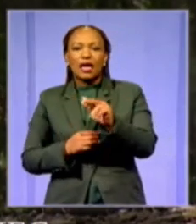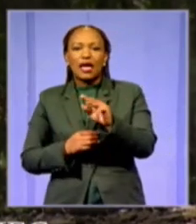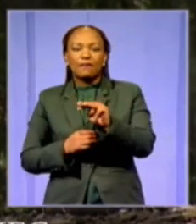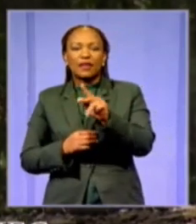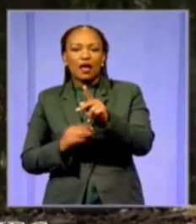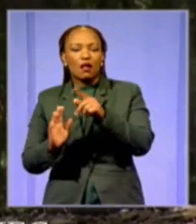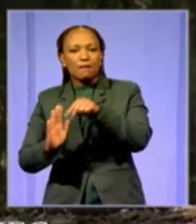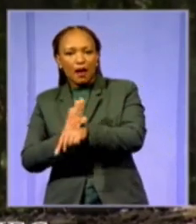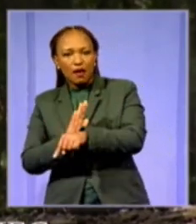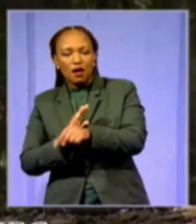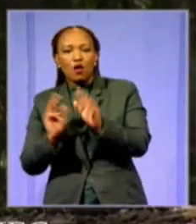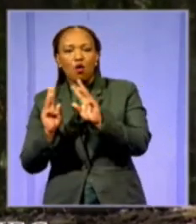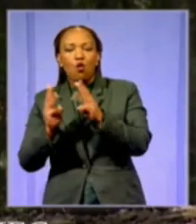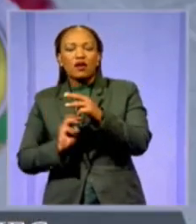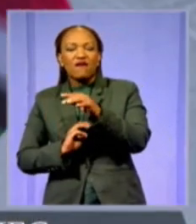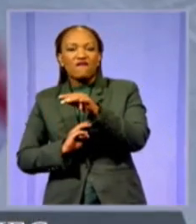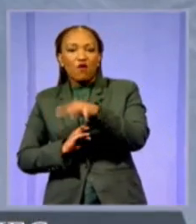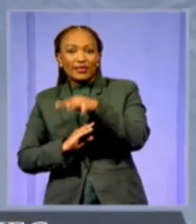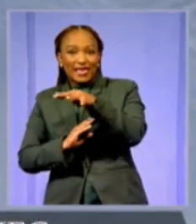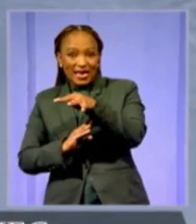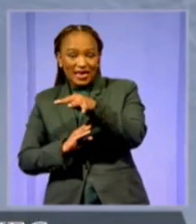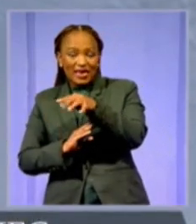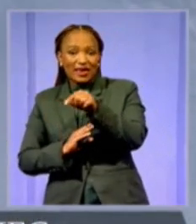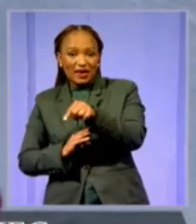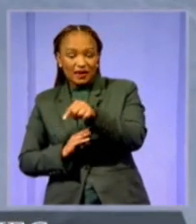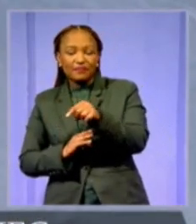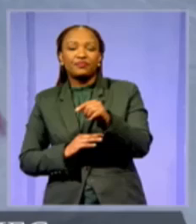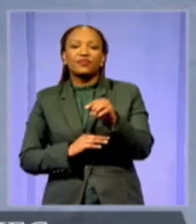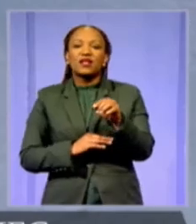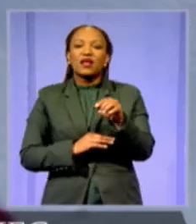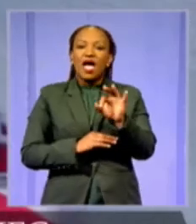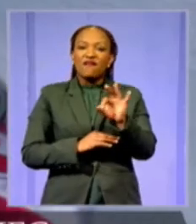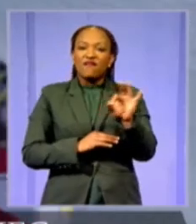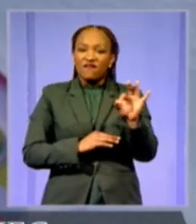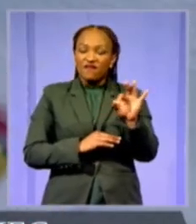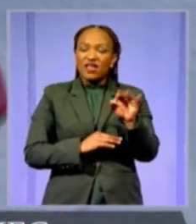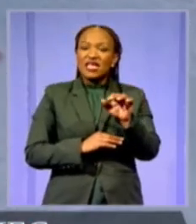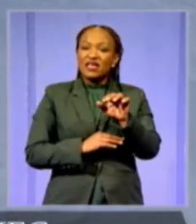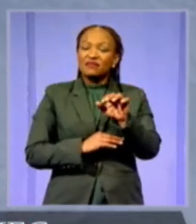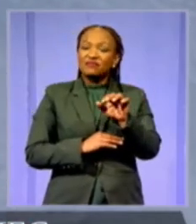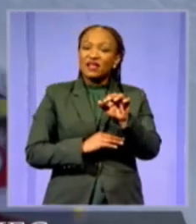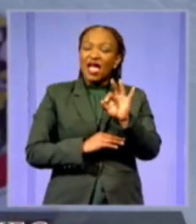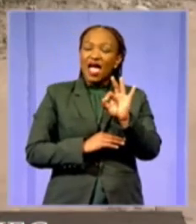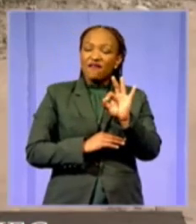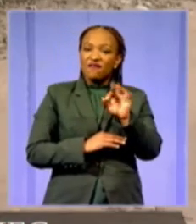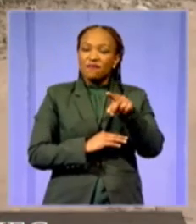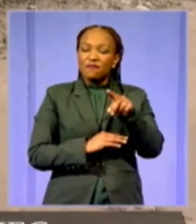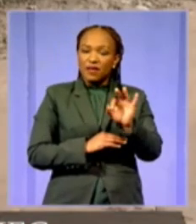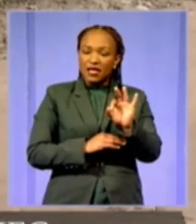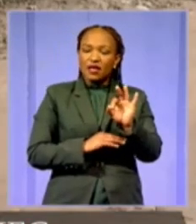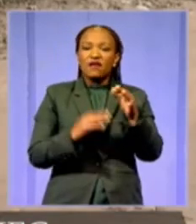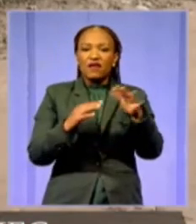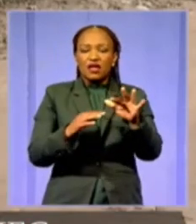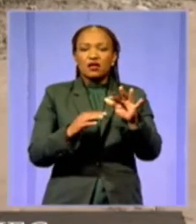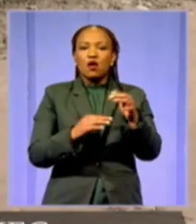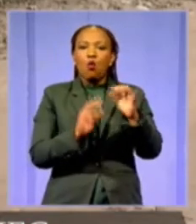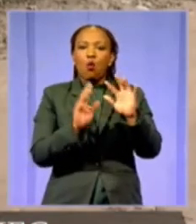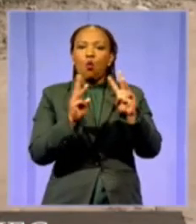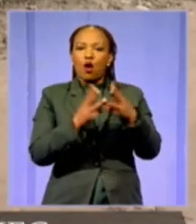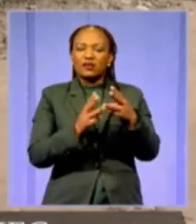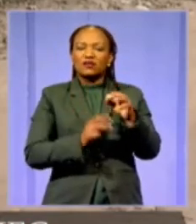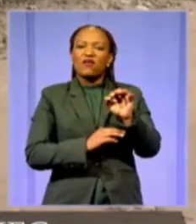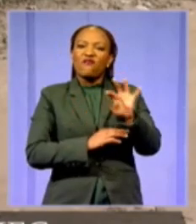14 ya masepala wa Rhein-Konyeni, mme Inkatha Freedom Party e fentse Ward 4 kwa Nkandla. Komishene e Ikemetseng ya